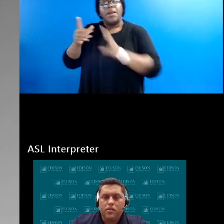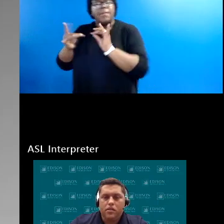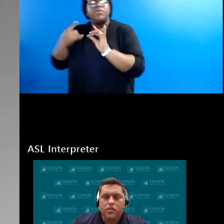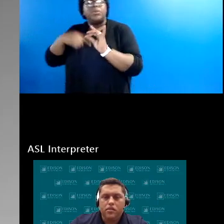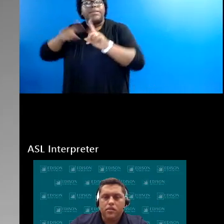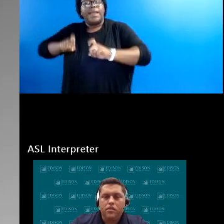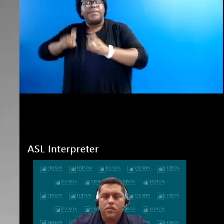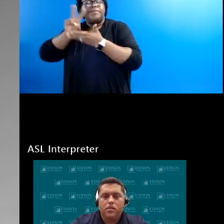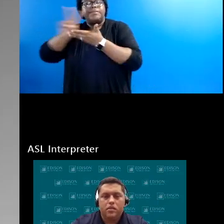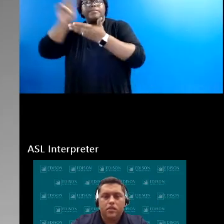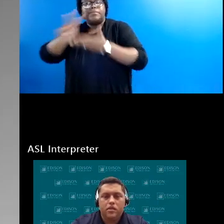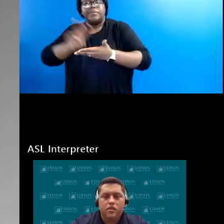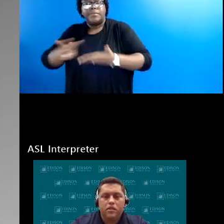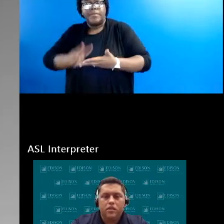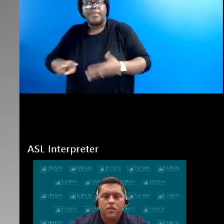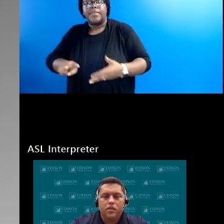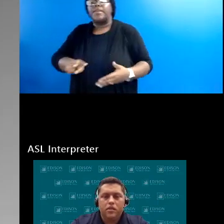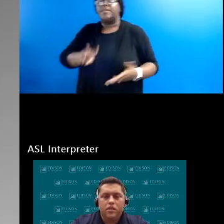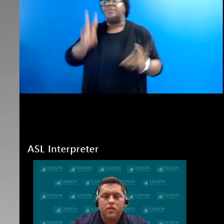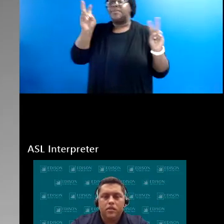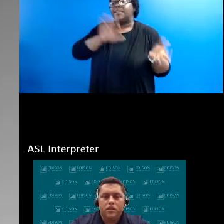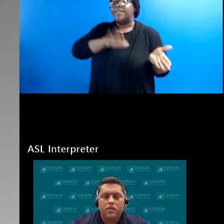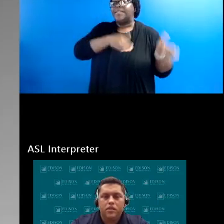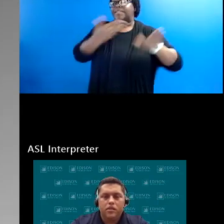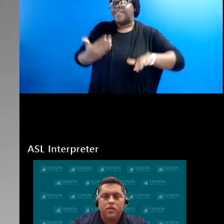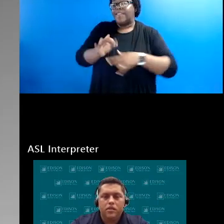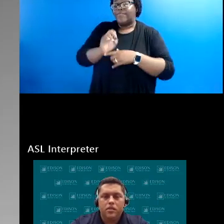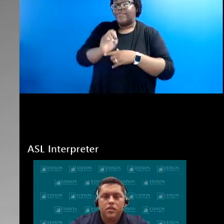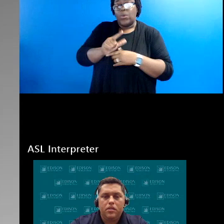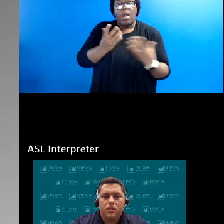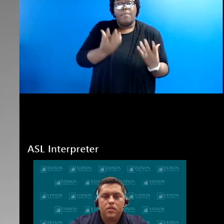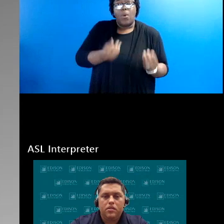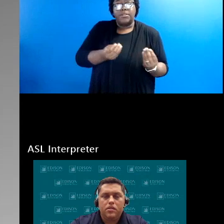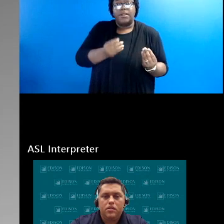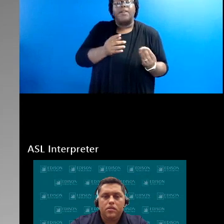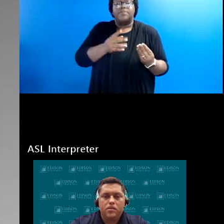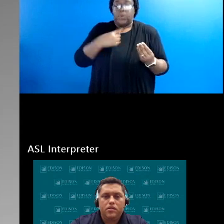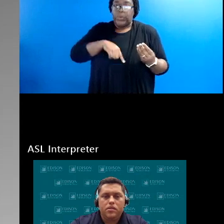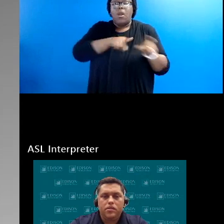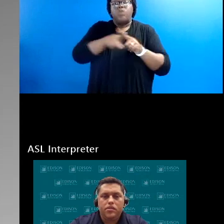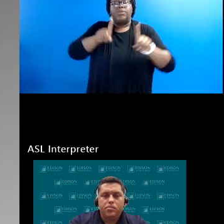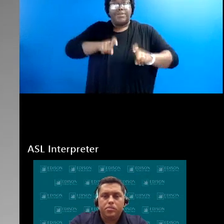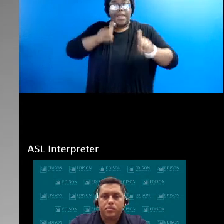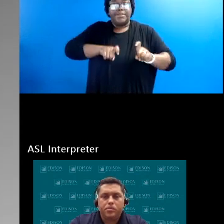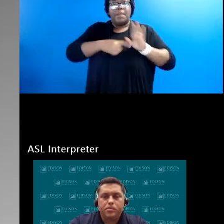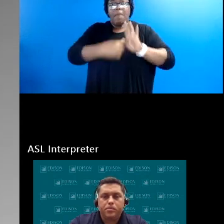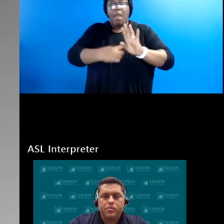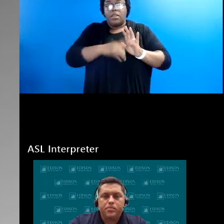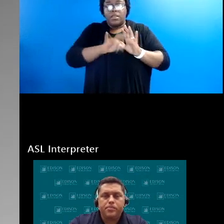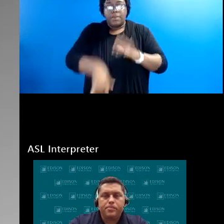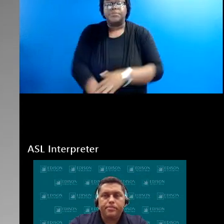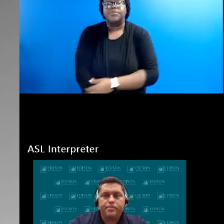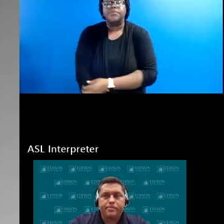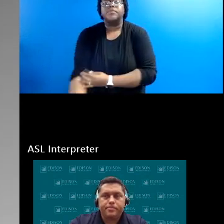weeks. Dead fuel moisture, which is also something we get from testing and from modeling. And